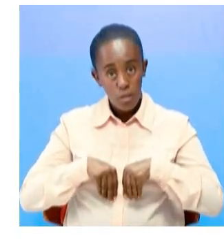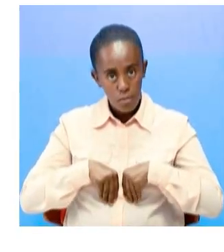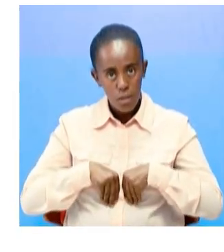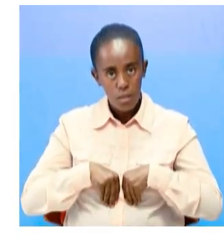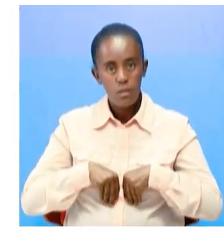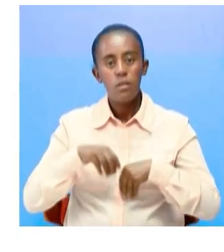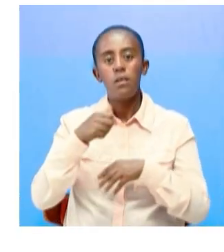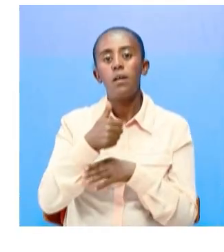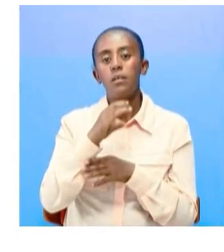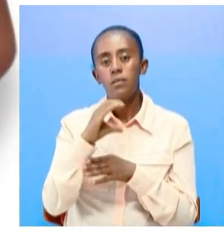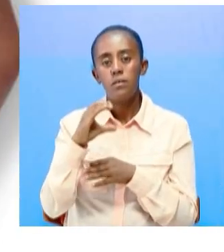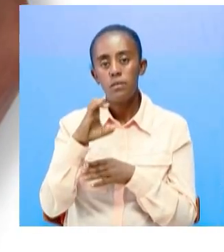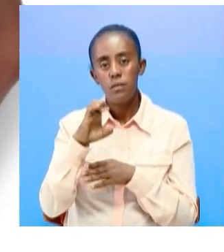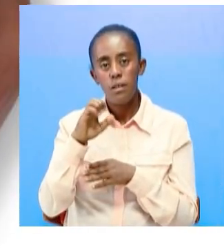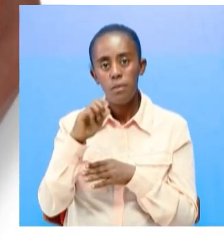accepting